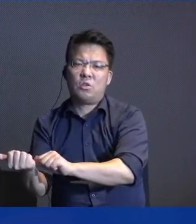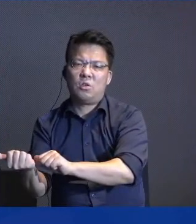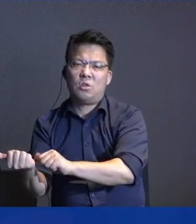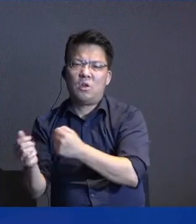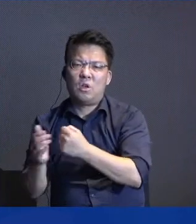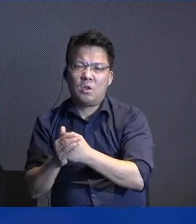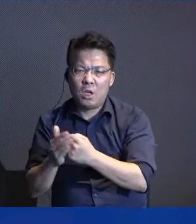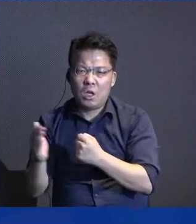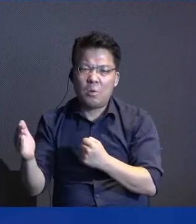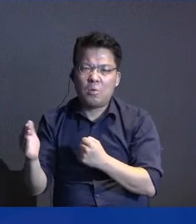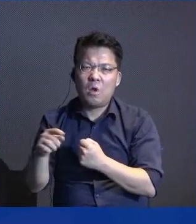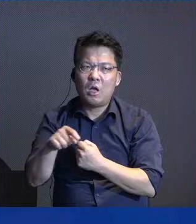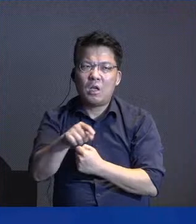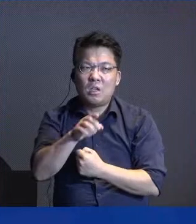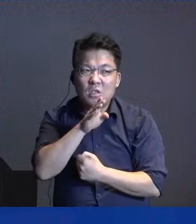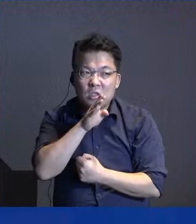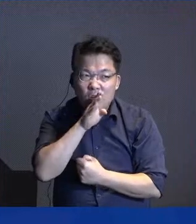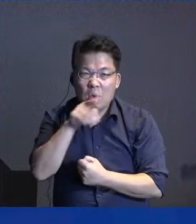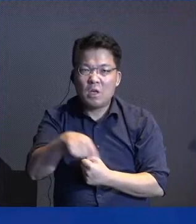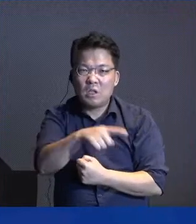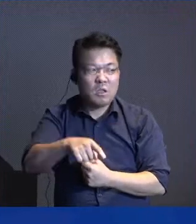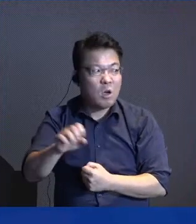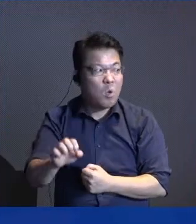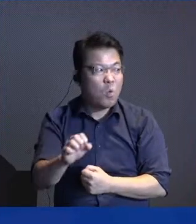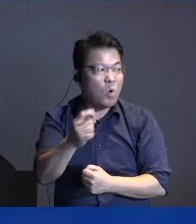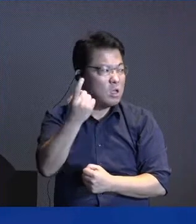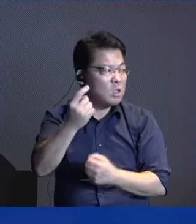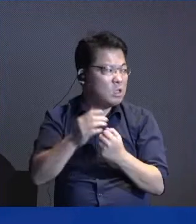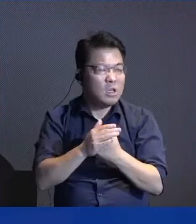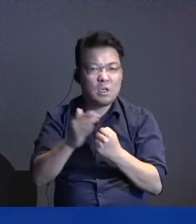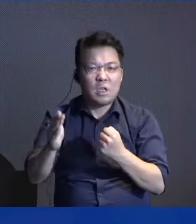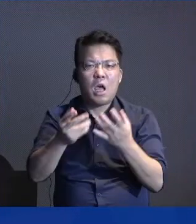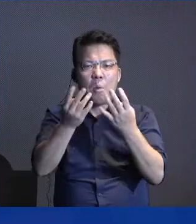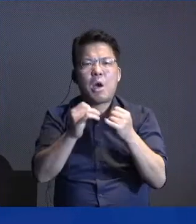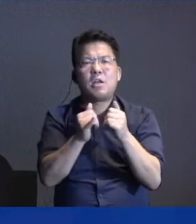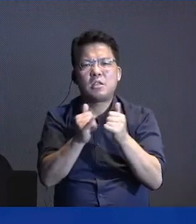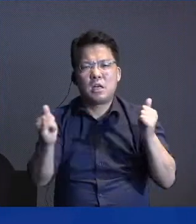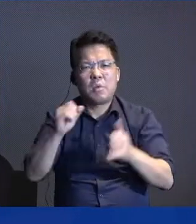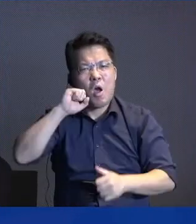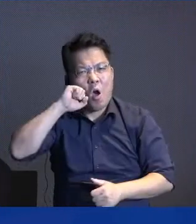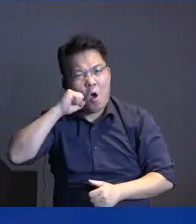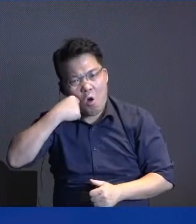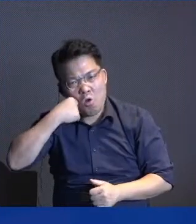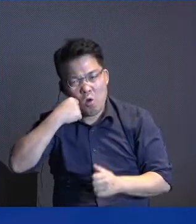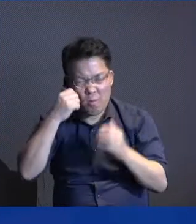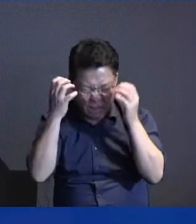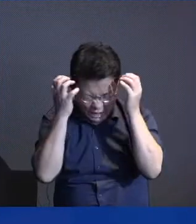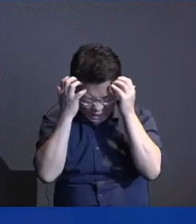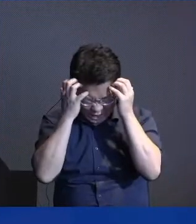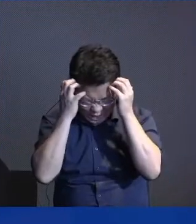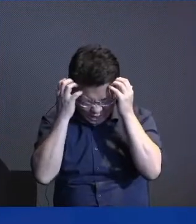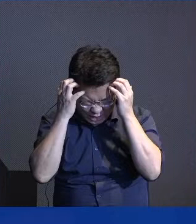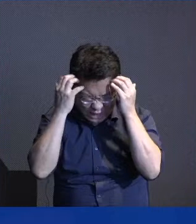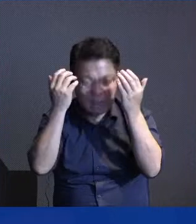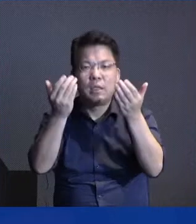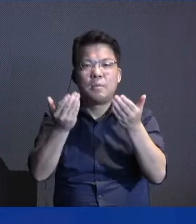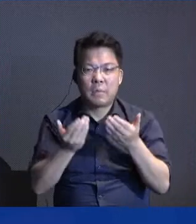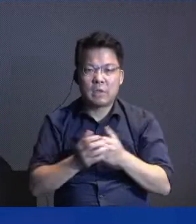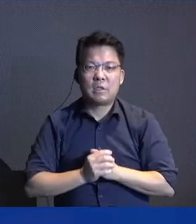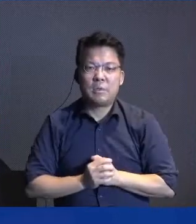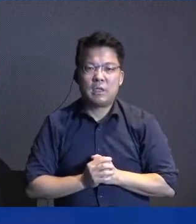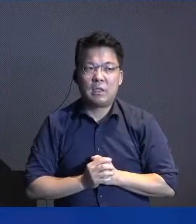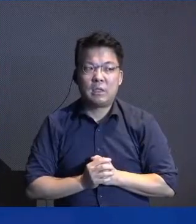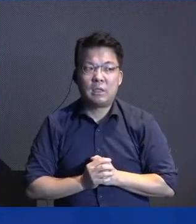so many calls came to us telling that, doctor, why not me? Why did my son pass away? I rather wished it was me, because anyway, I'm